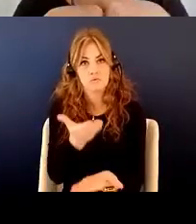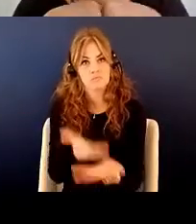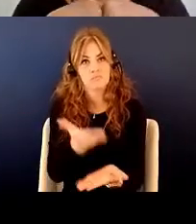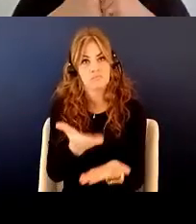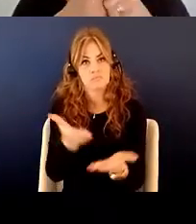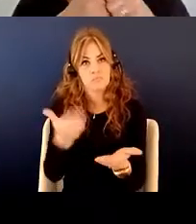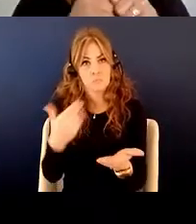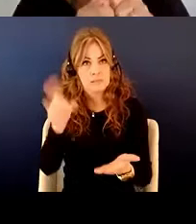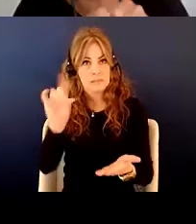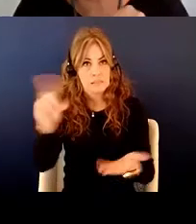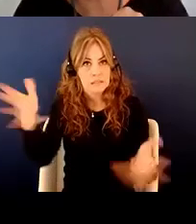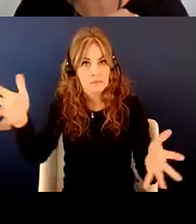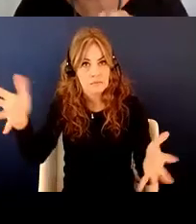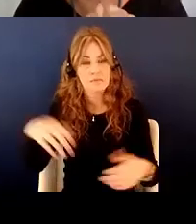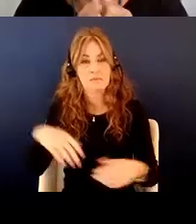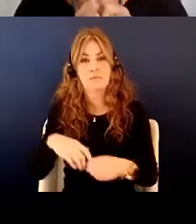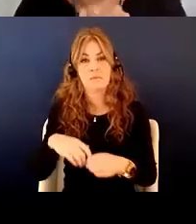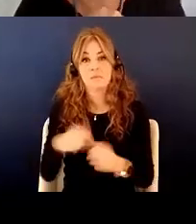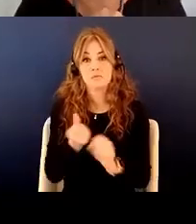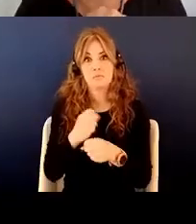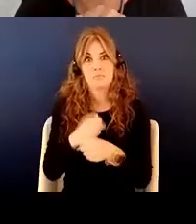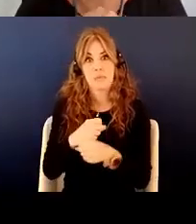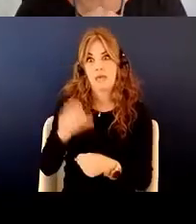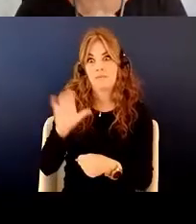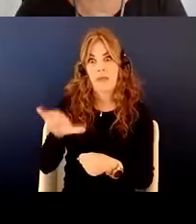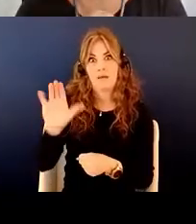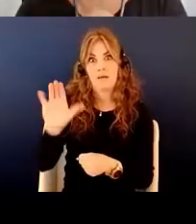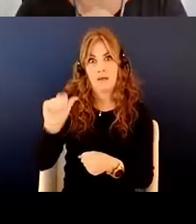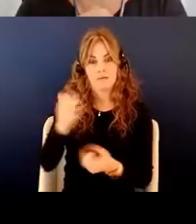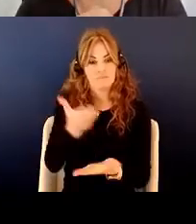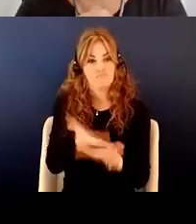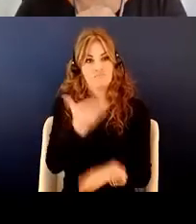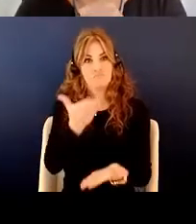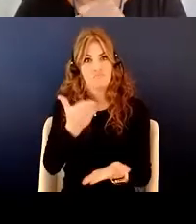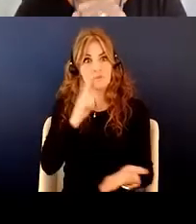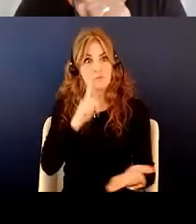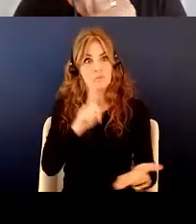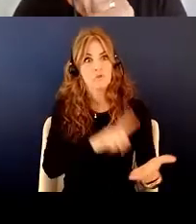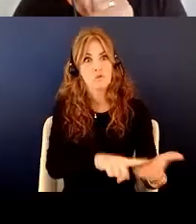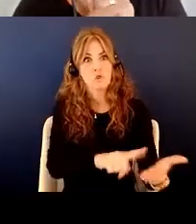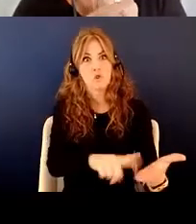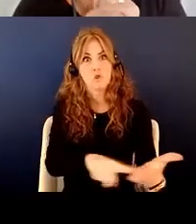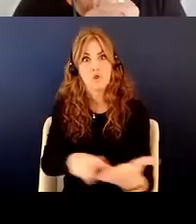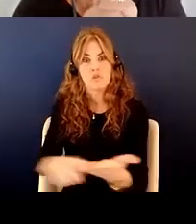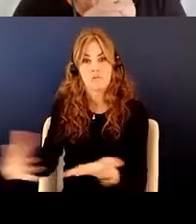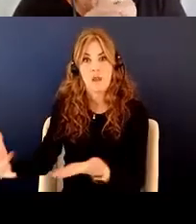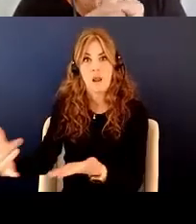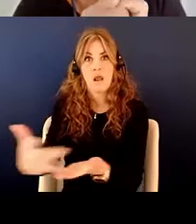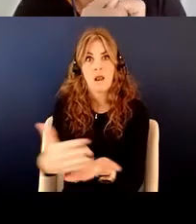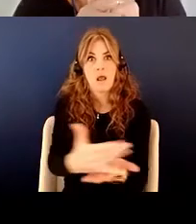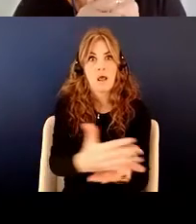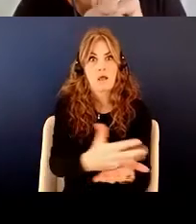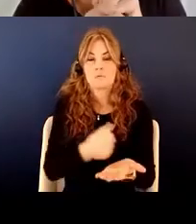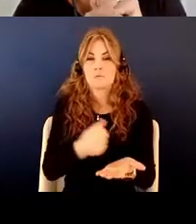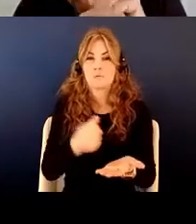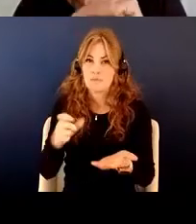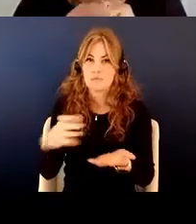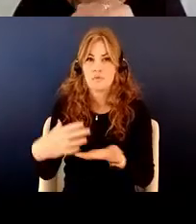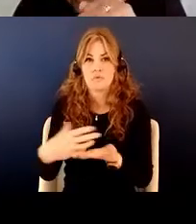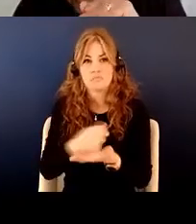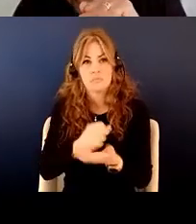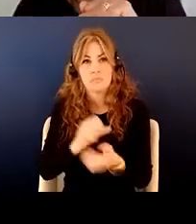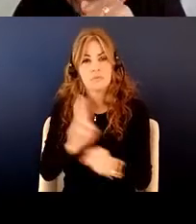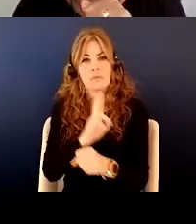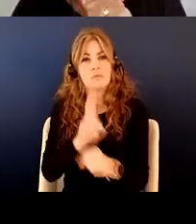And so in order to make the case that we have done a good job of searching the literature, we need to search the literature using a number